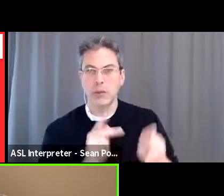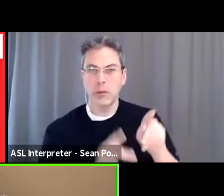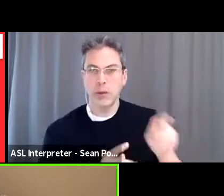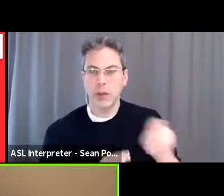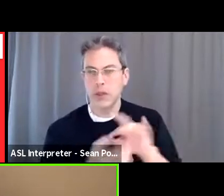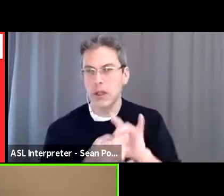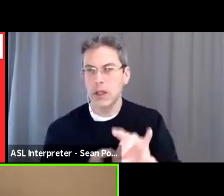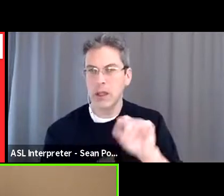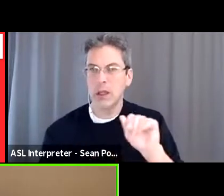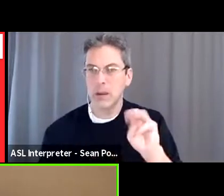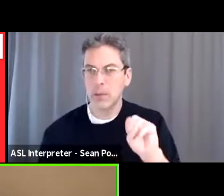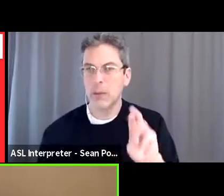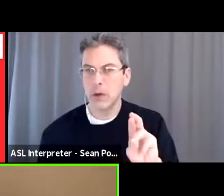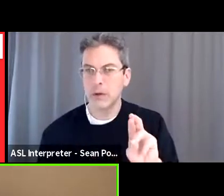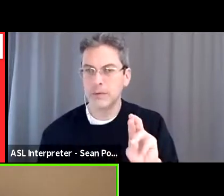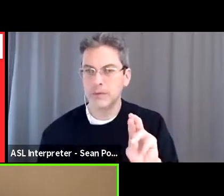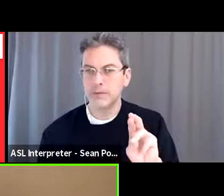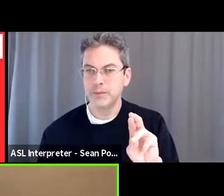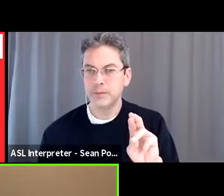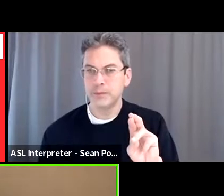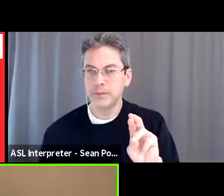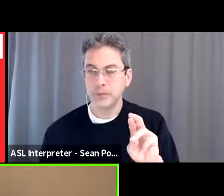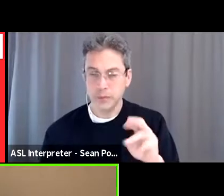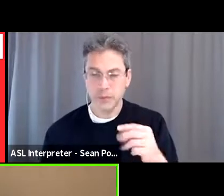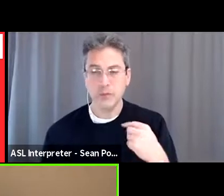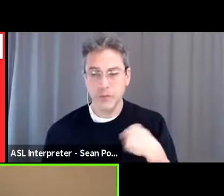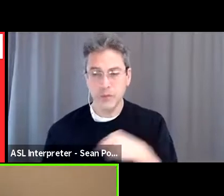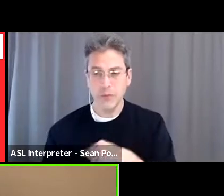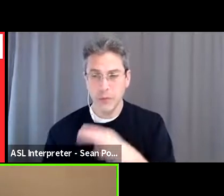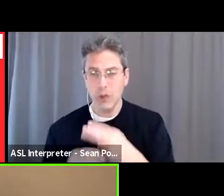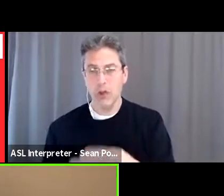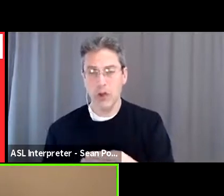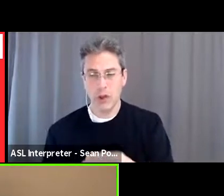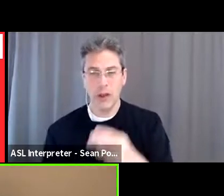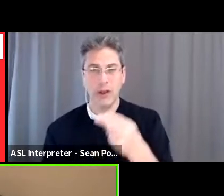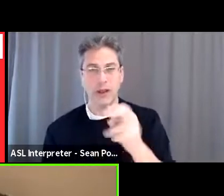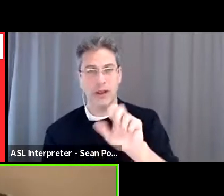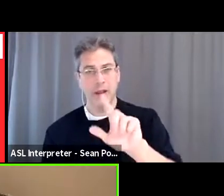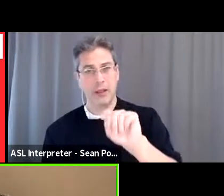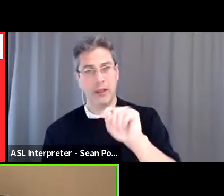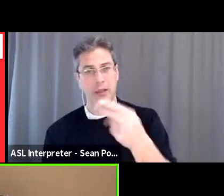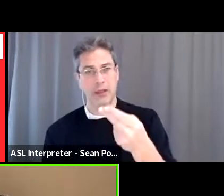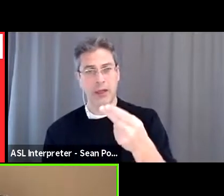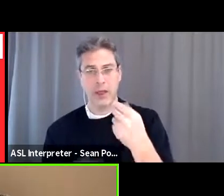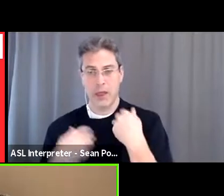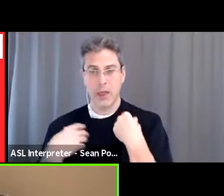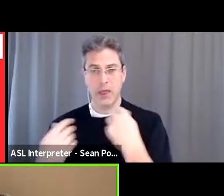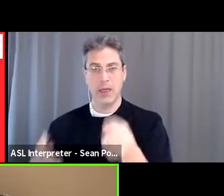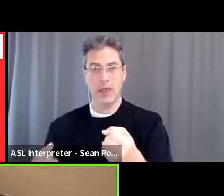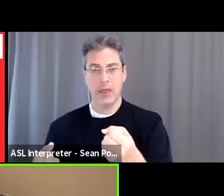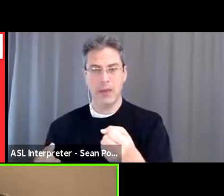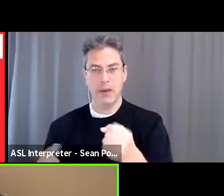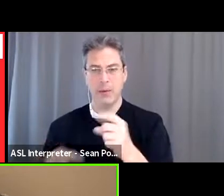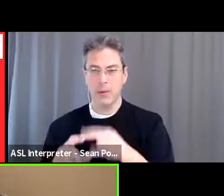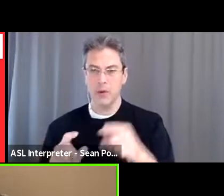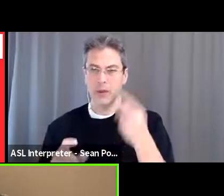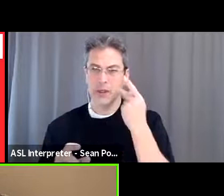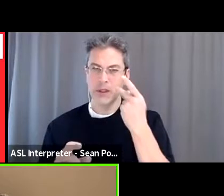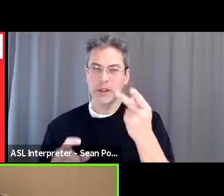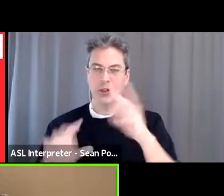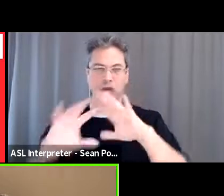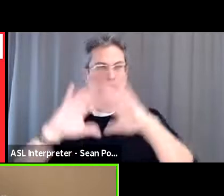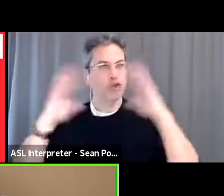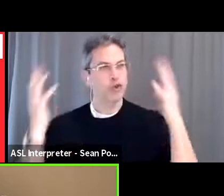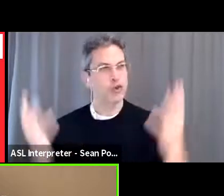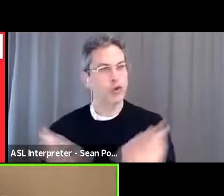antimicrobial resistance. You know, we've called it One Health, but there's a much more vibrant sense when we tap into traditional ways of knowing